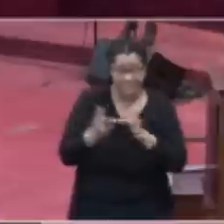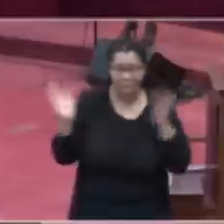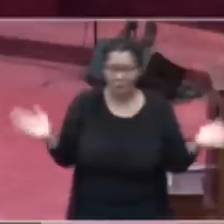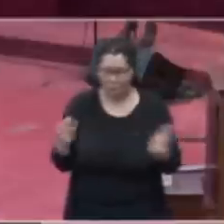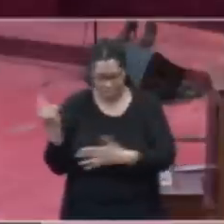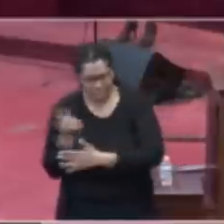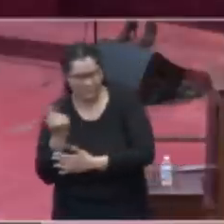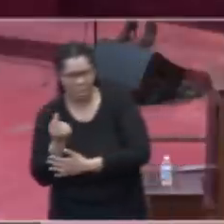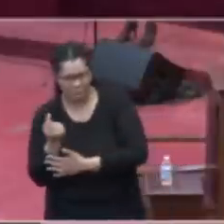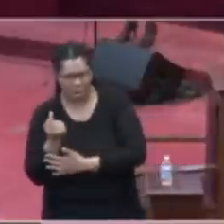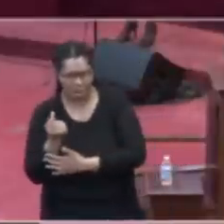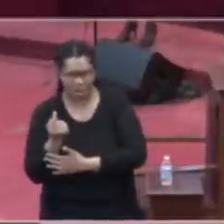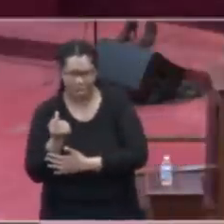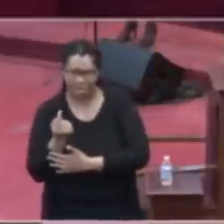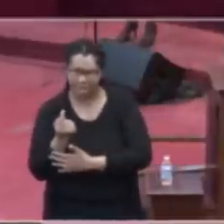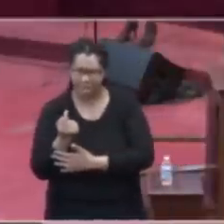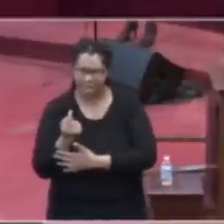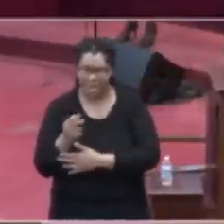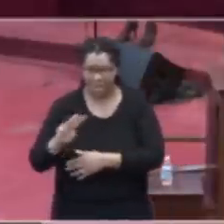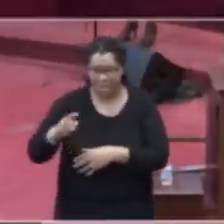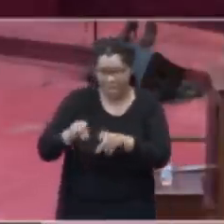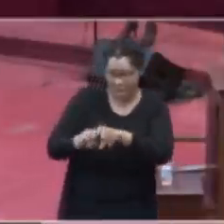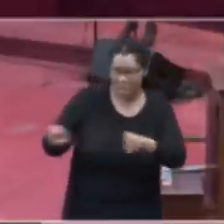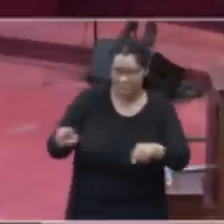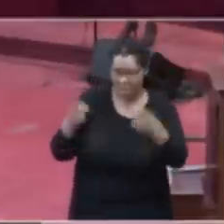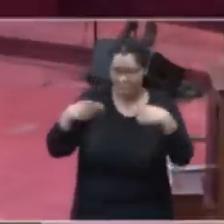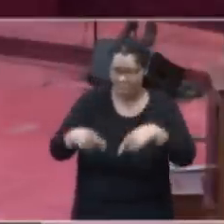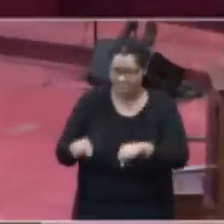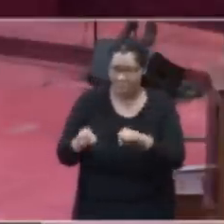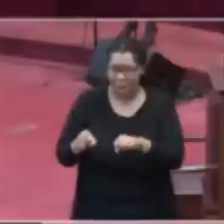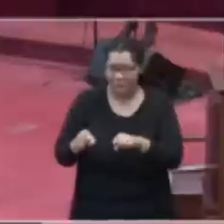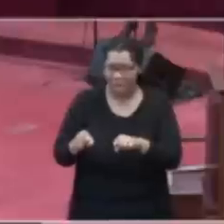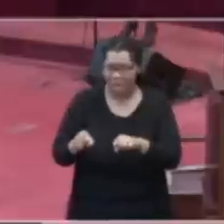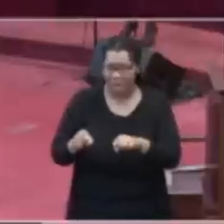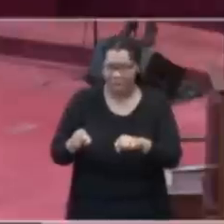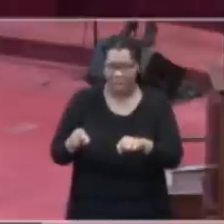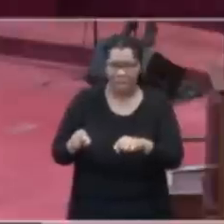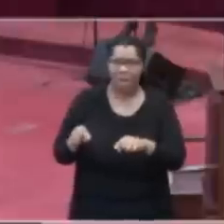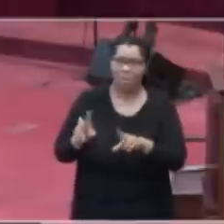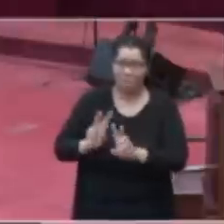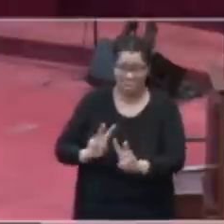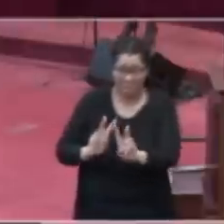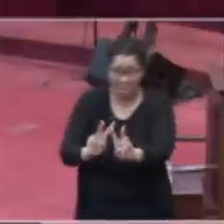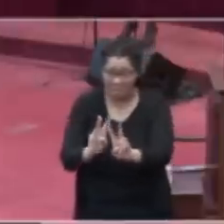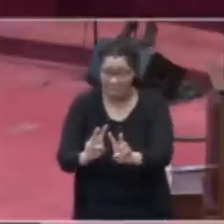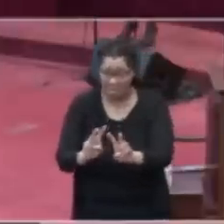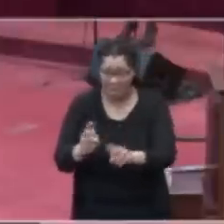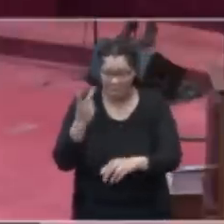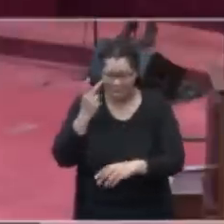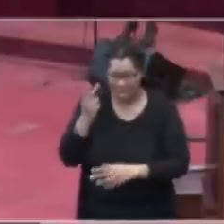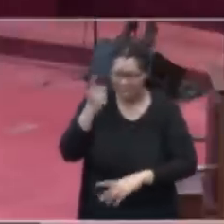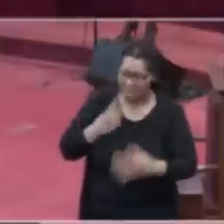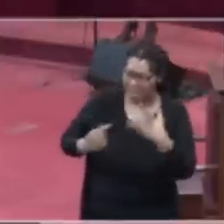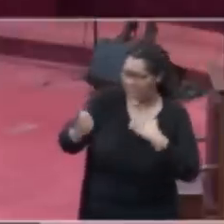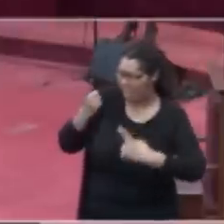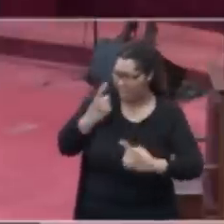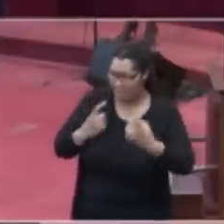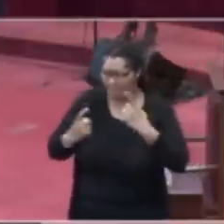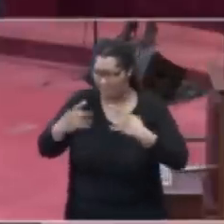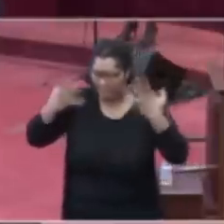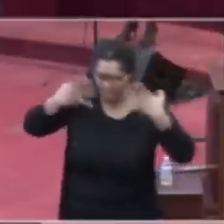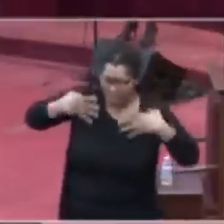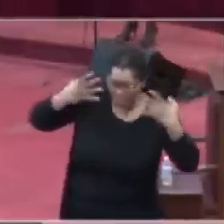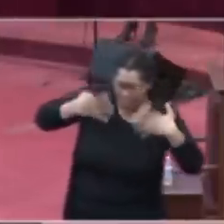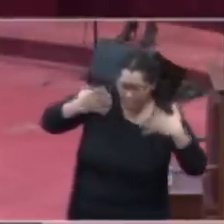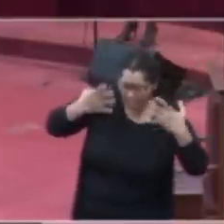somebody seated on the second row while the casket was in front of them, leaned over crying, screaming like